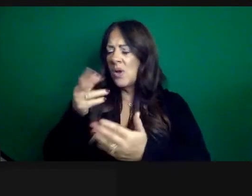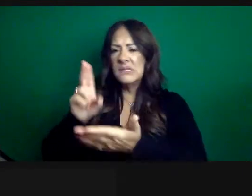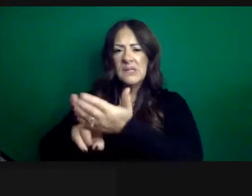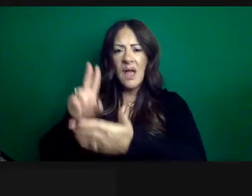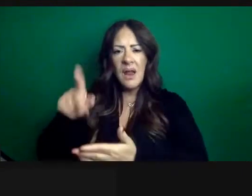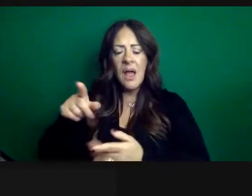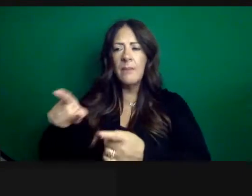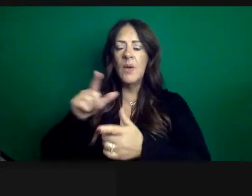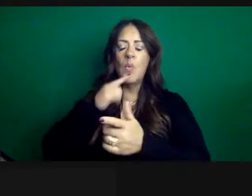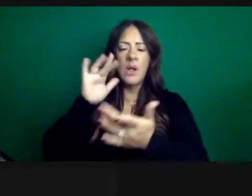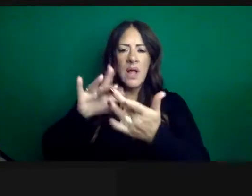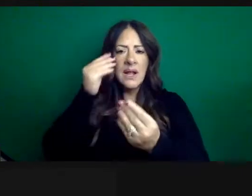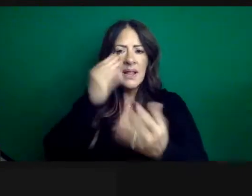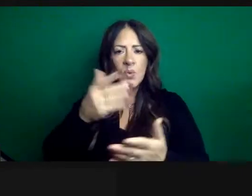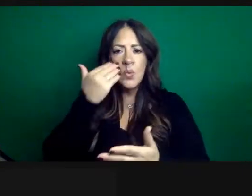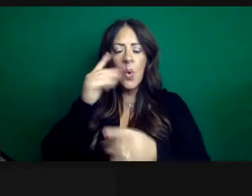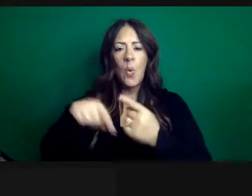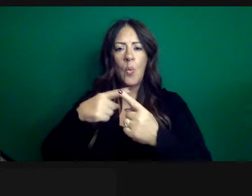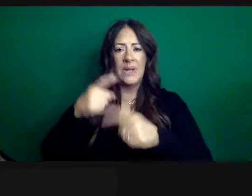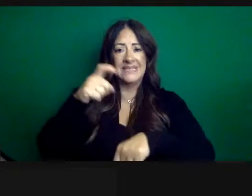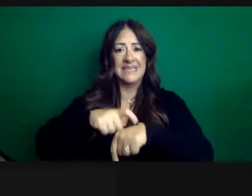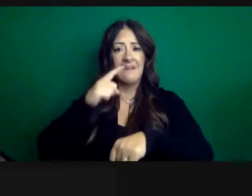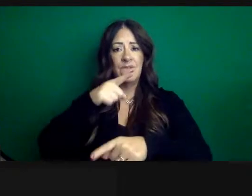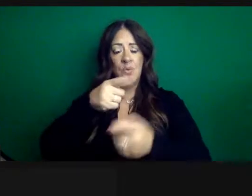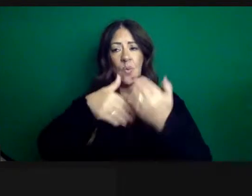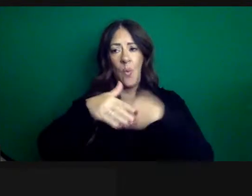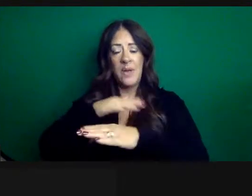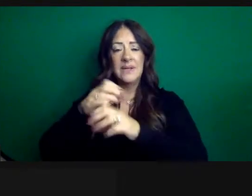get vaccinated when it is their turn.